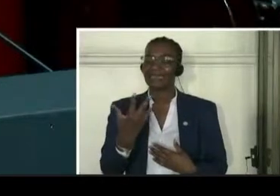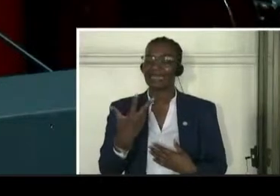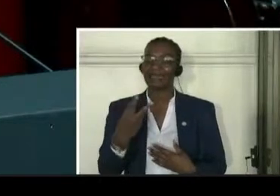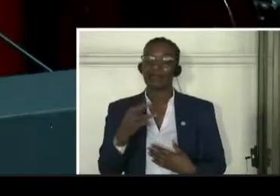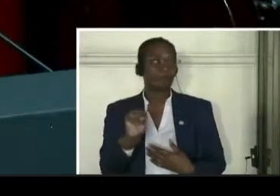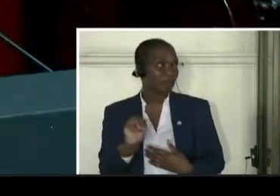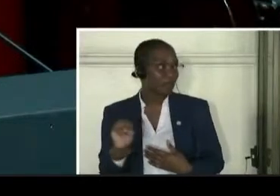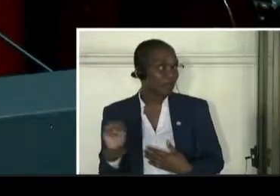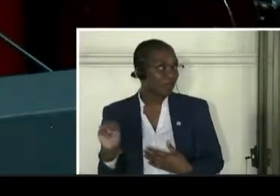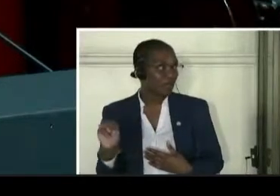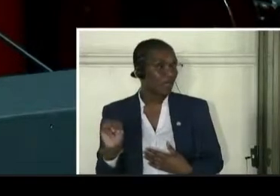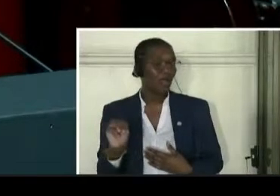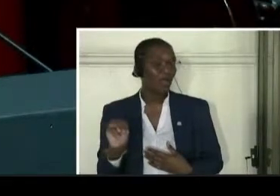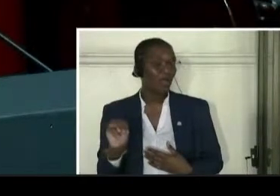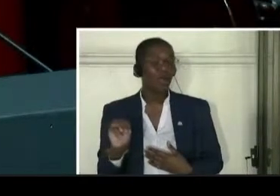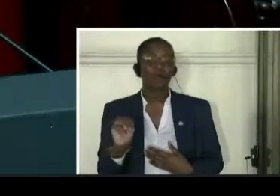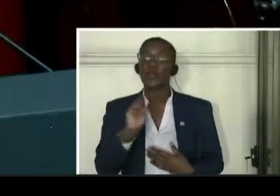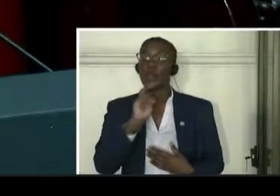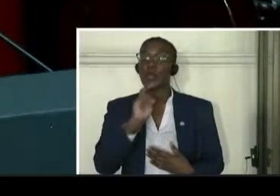of irregular expenditure,